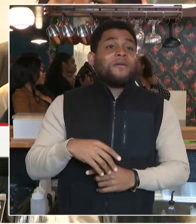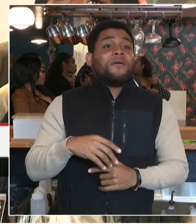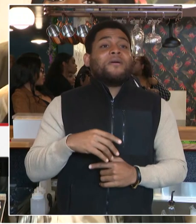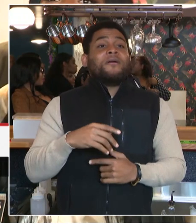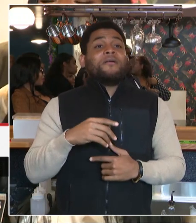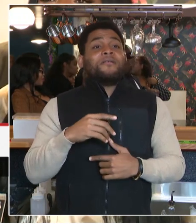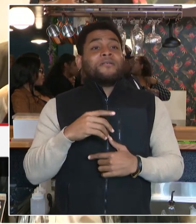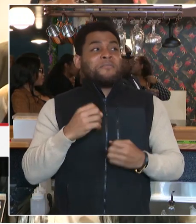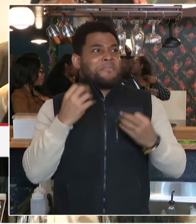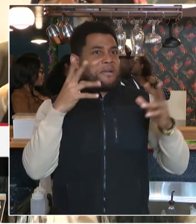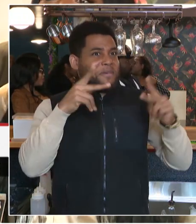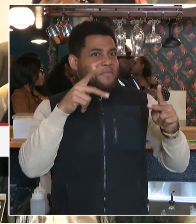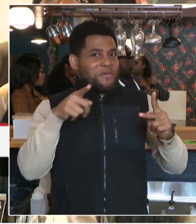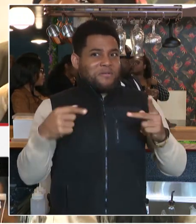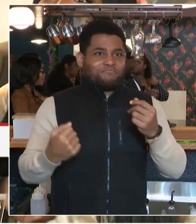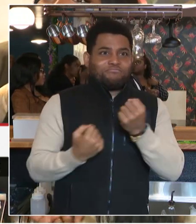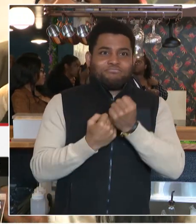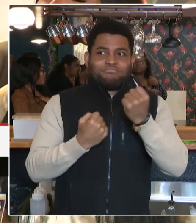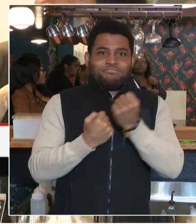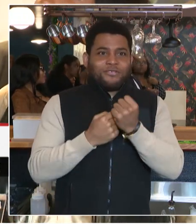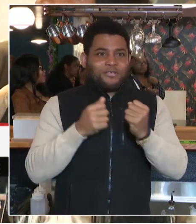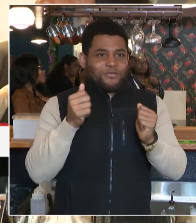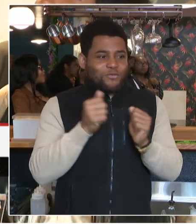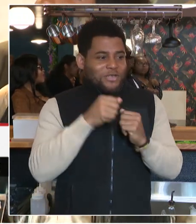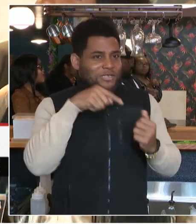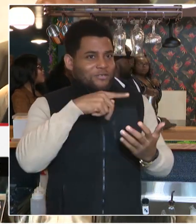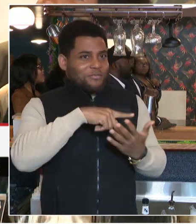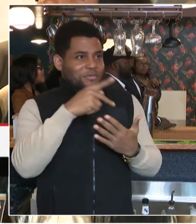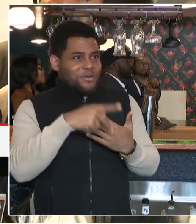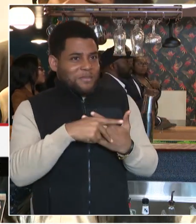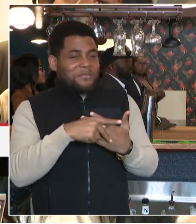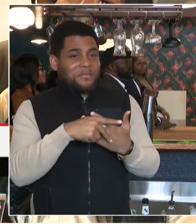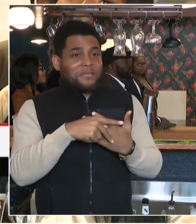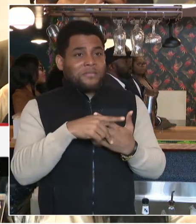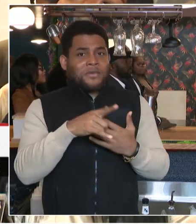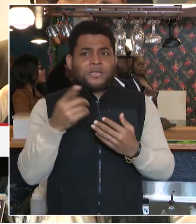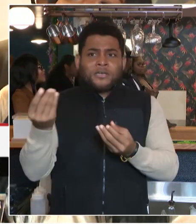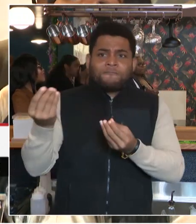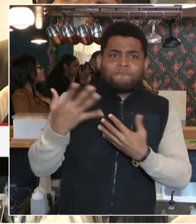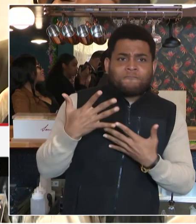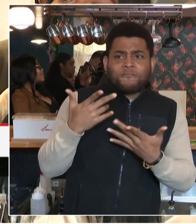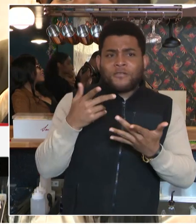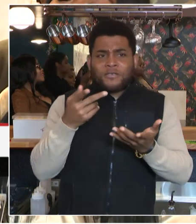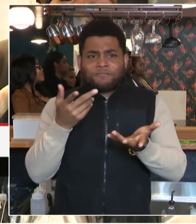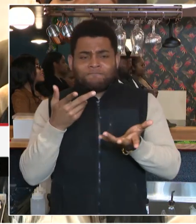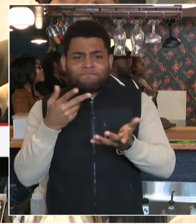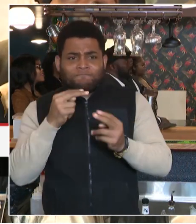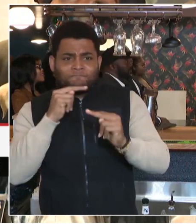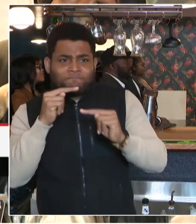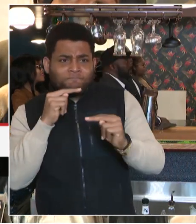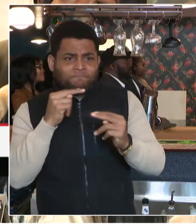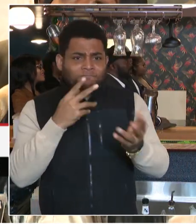was like, let's do it. He did the deal with the Rappaport. Ariel, Prestige